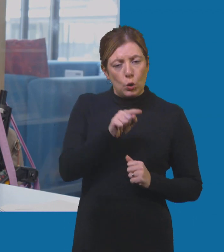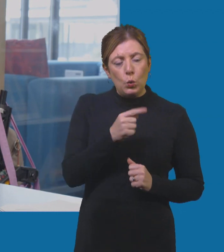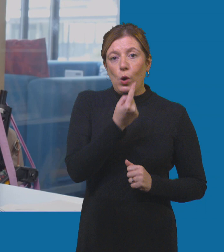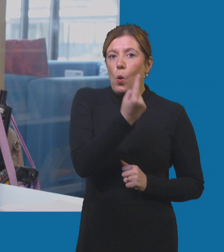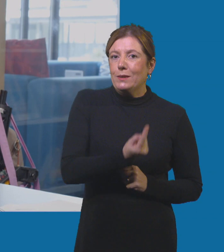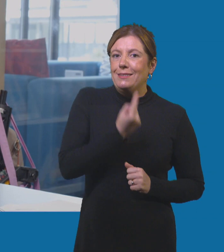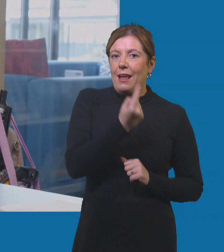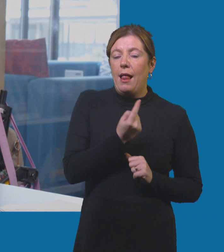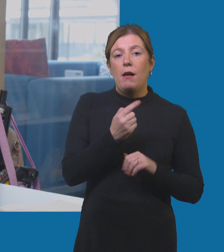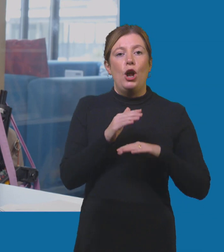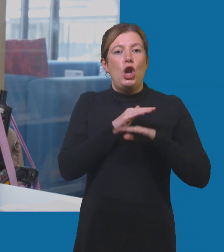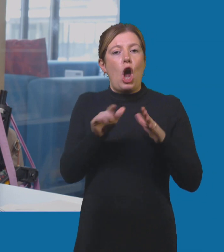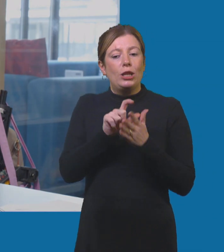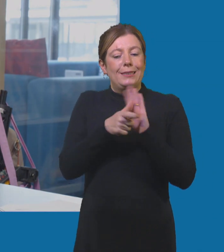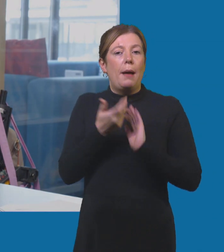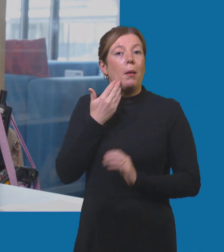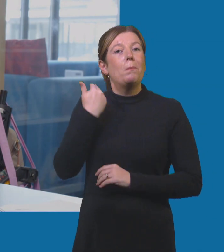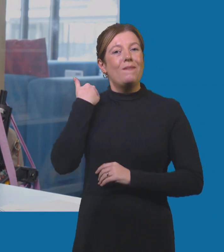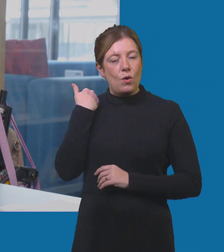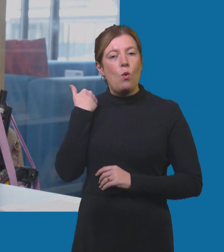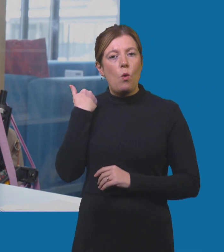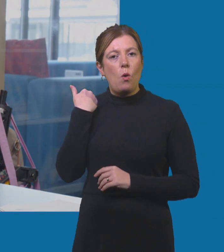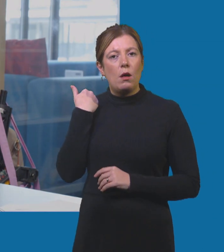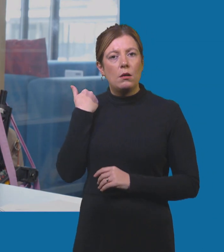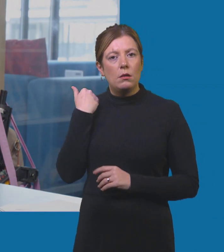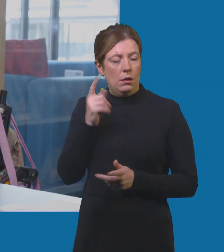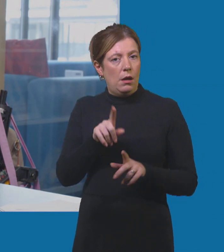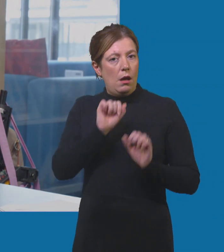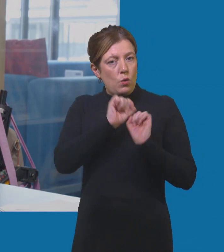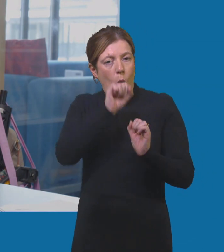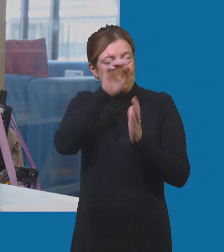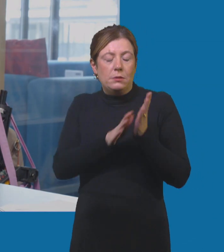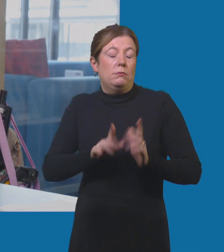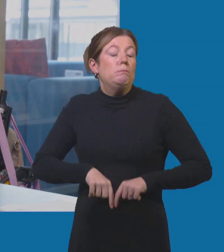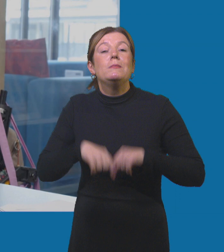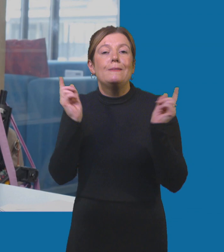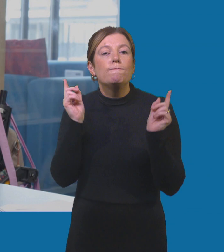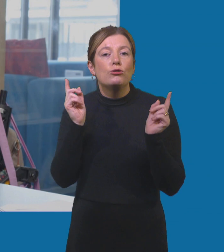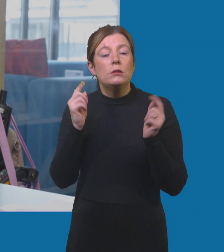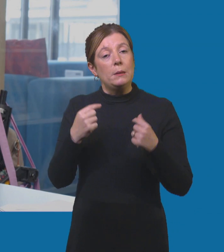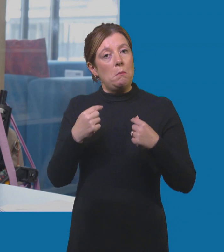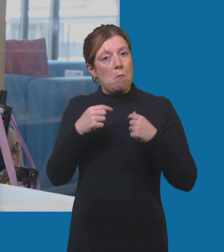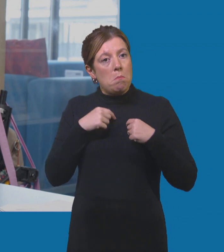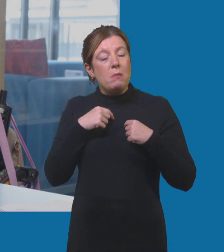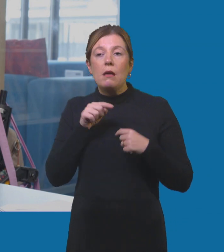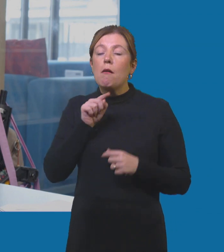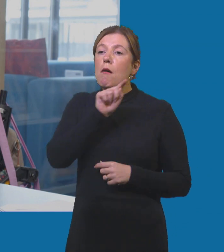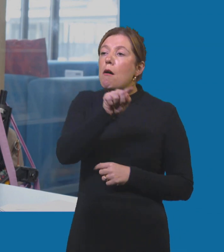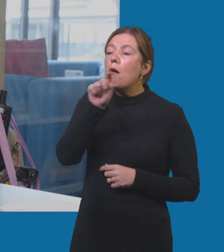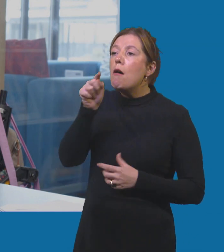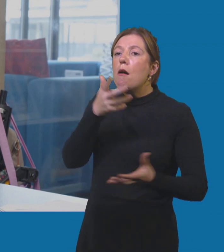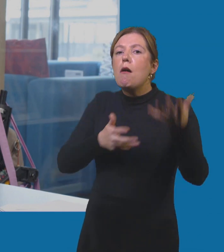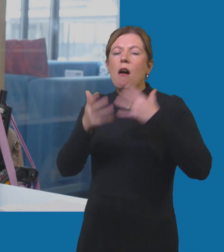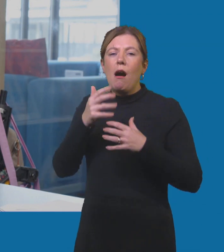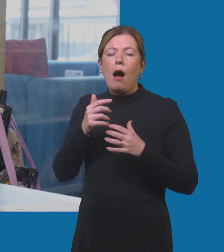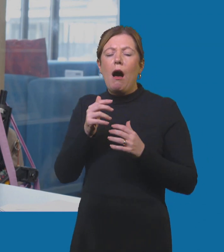of what it's as a non-disabled person, you know, it is completely different. And I'm always fascinated, inspired in a